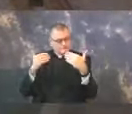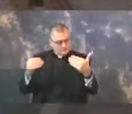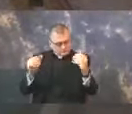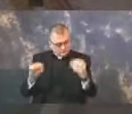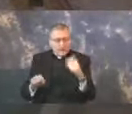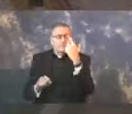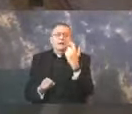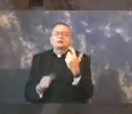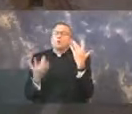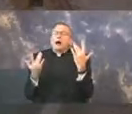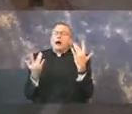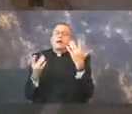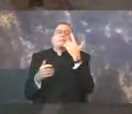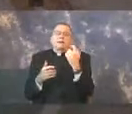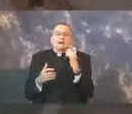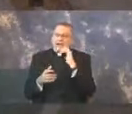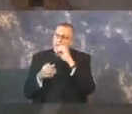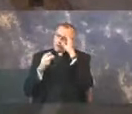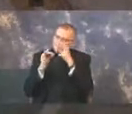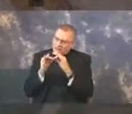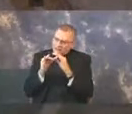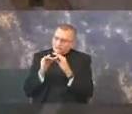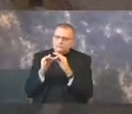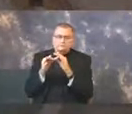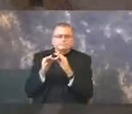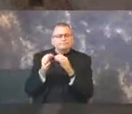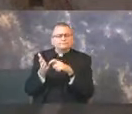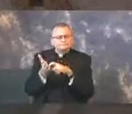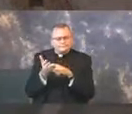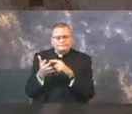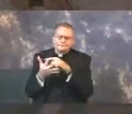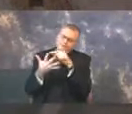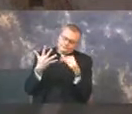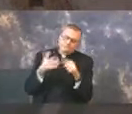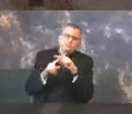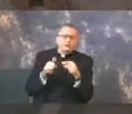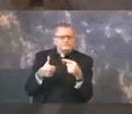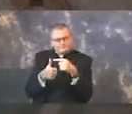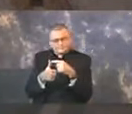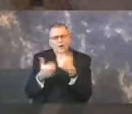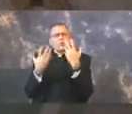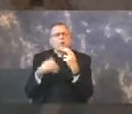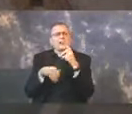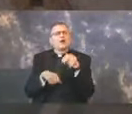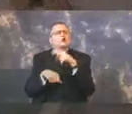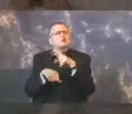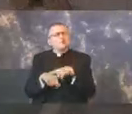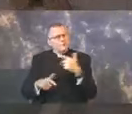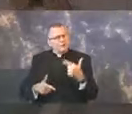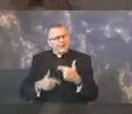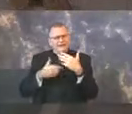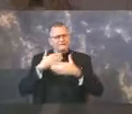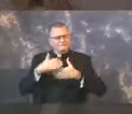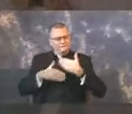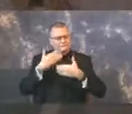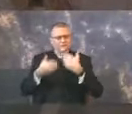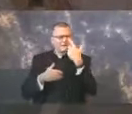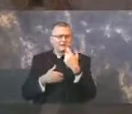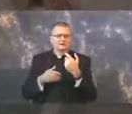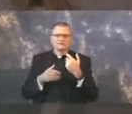many facets, but one of them is a sense of a kind of normalcy that flows from the rhythm of